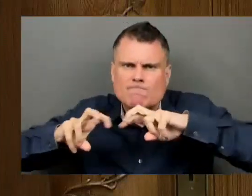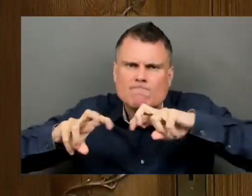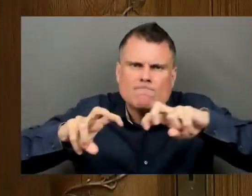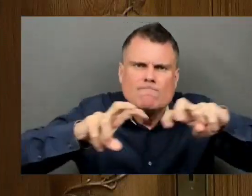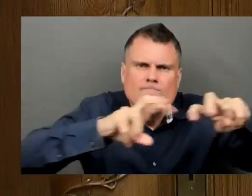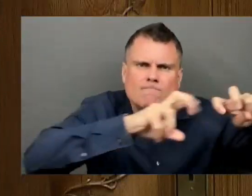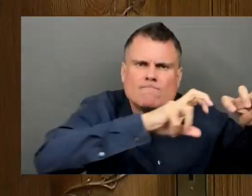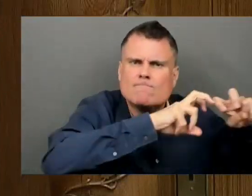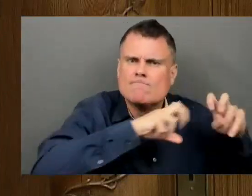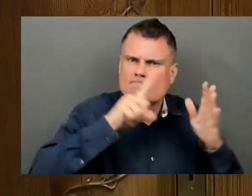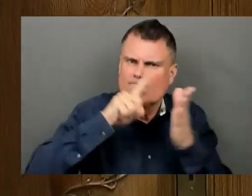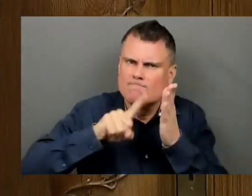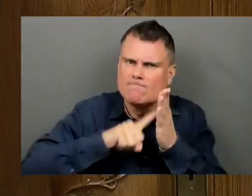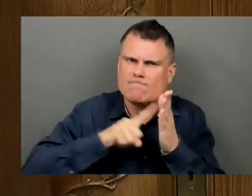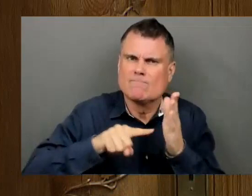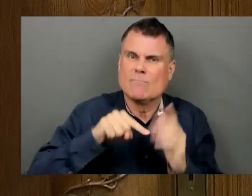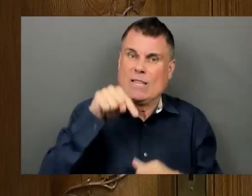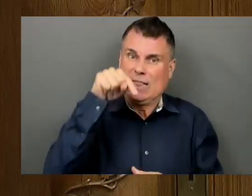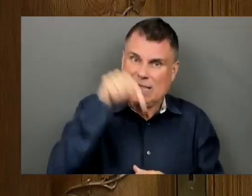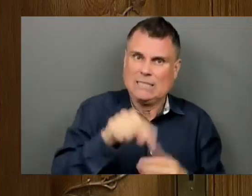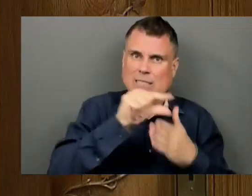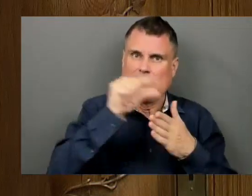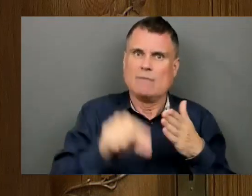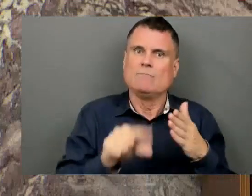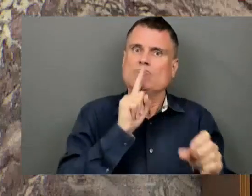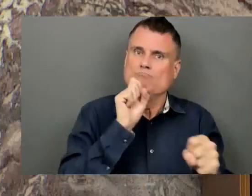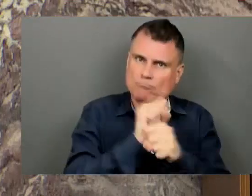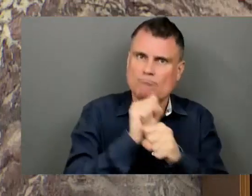Member supplemental. No.